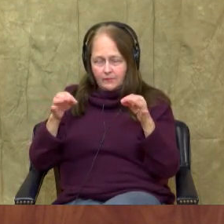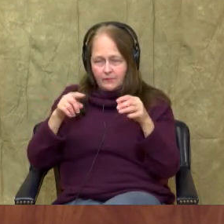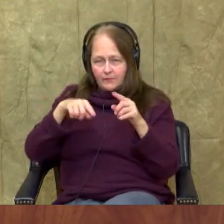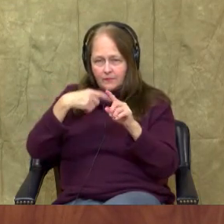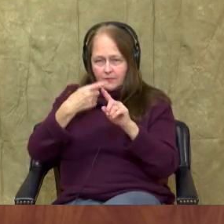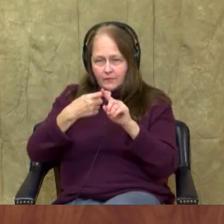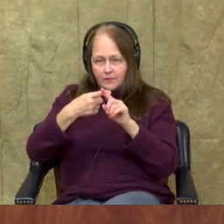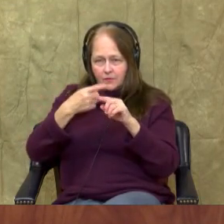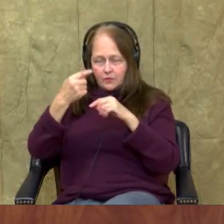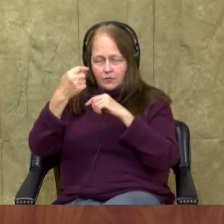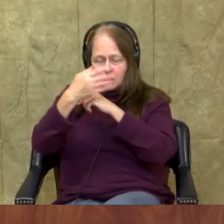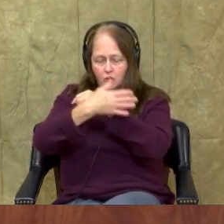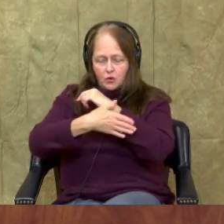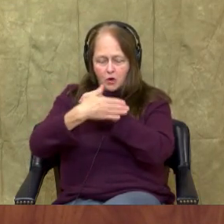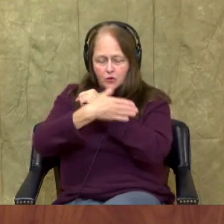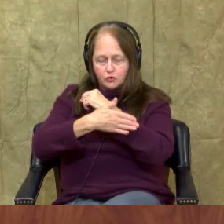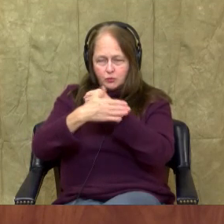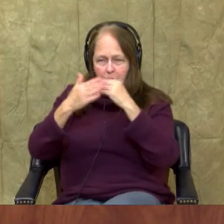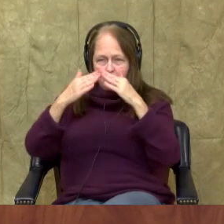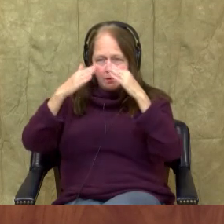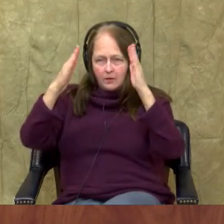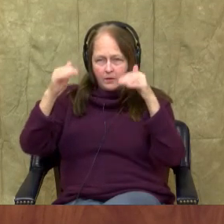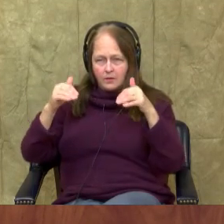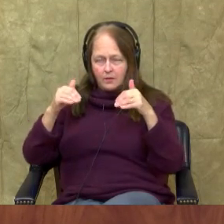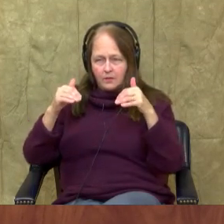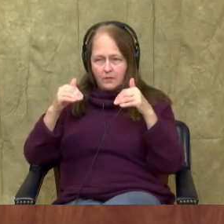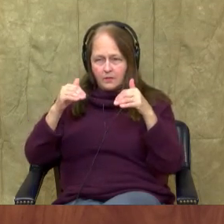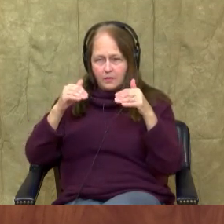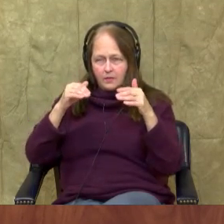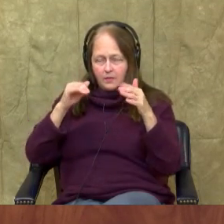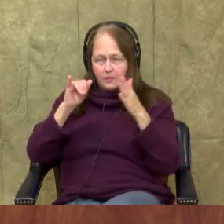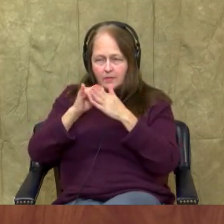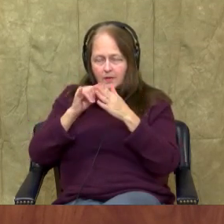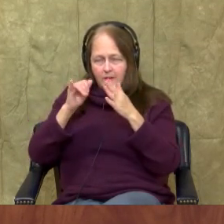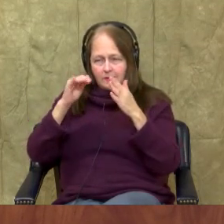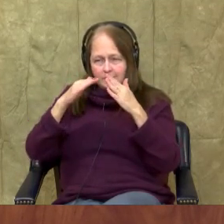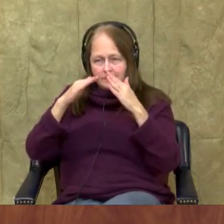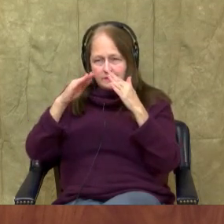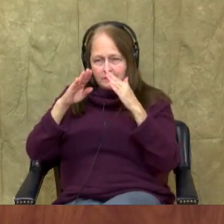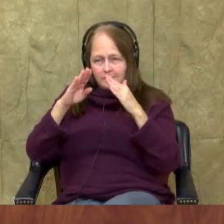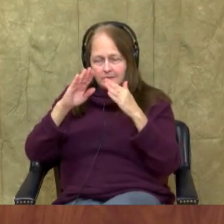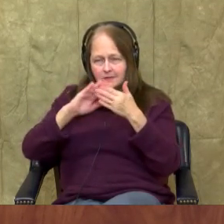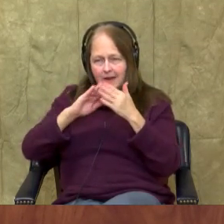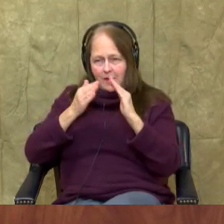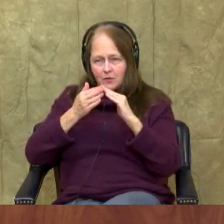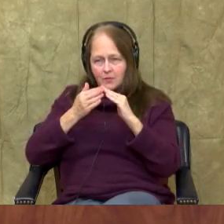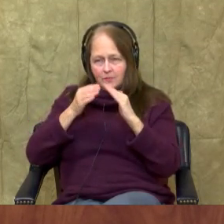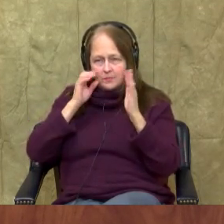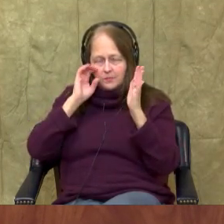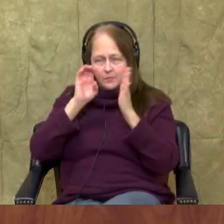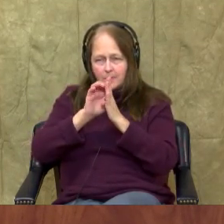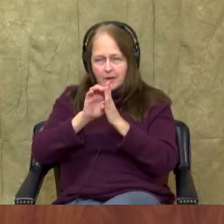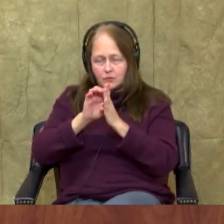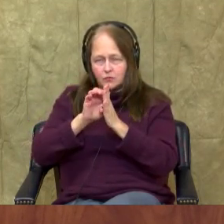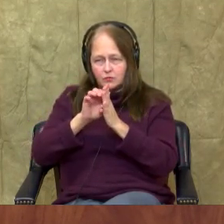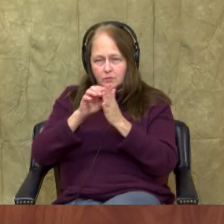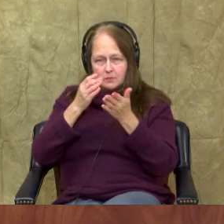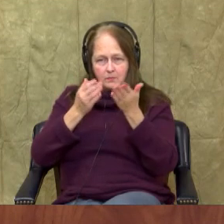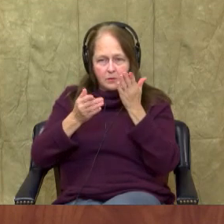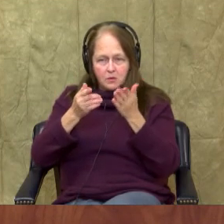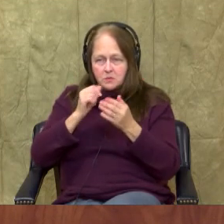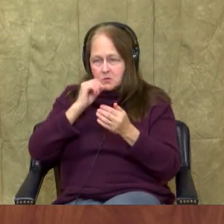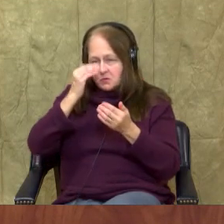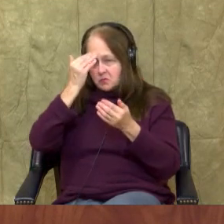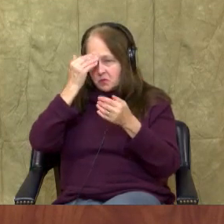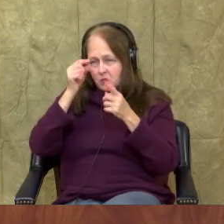Next, the country cottage was just outside the quaint and picturesque town. Now, picturesque might not be something that you are